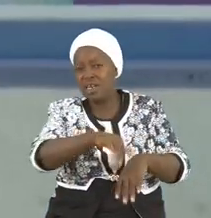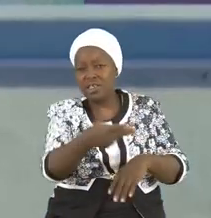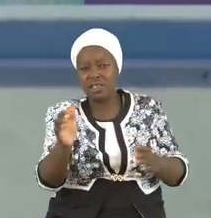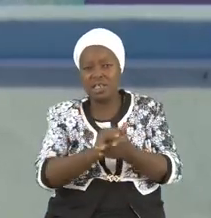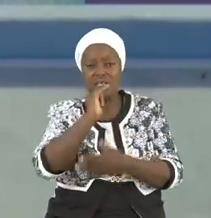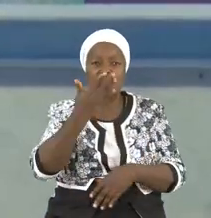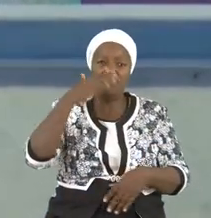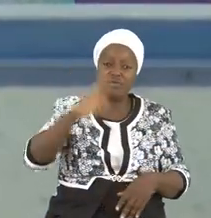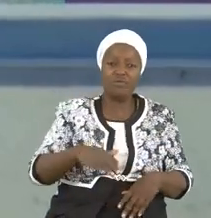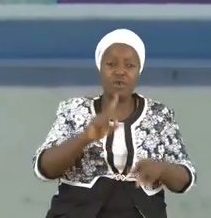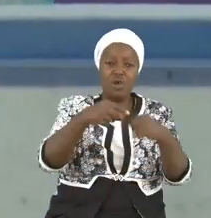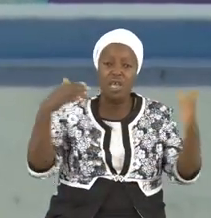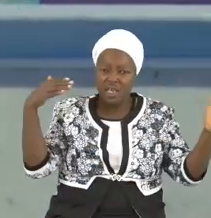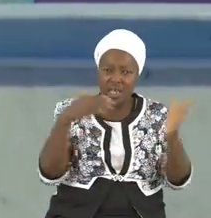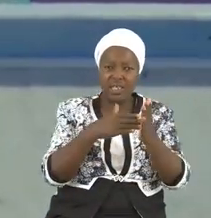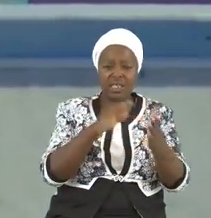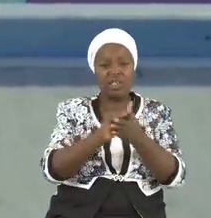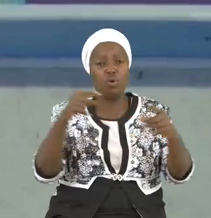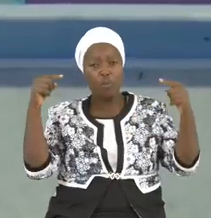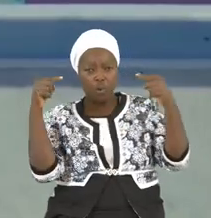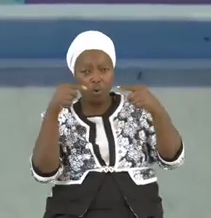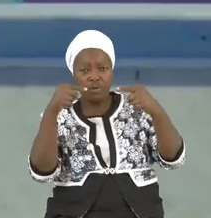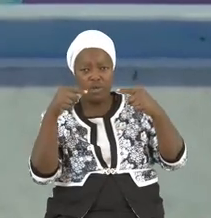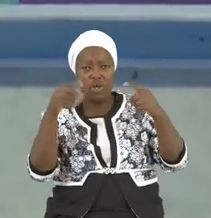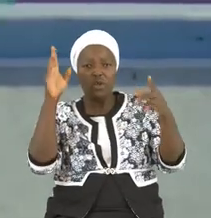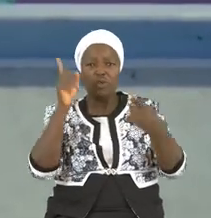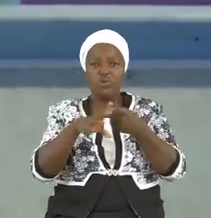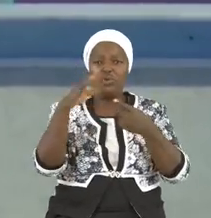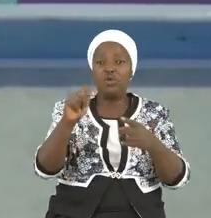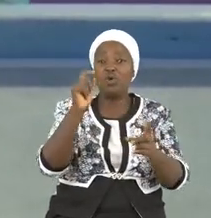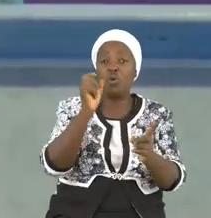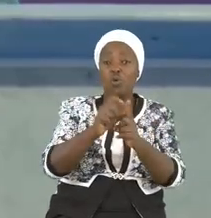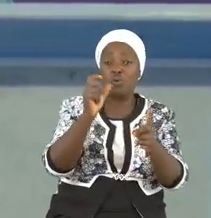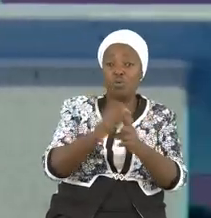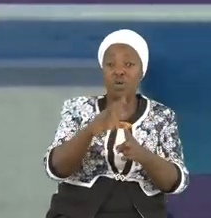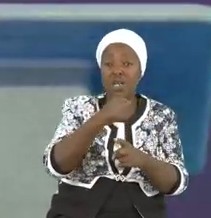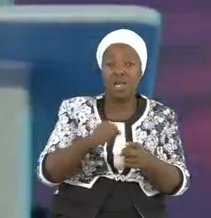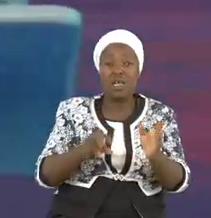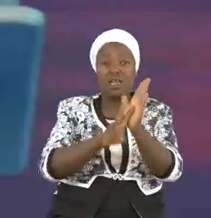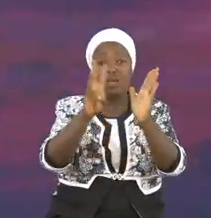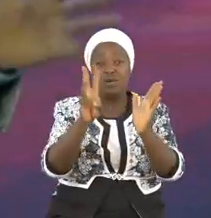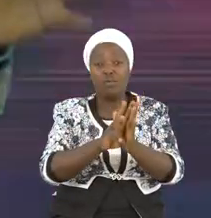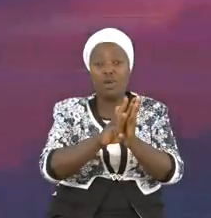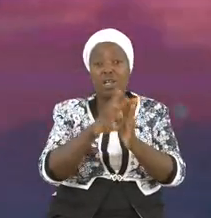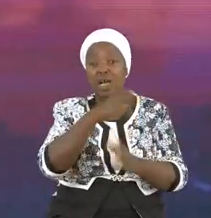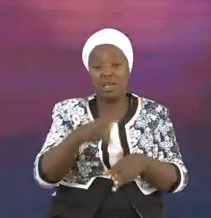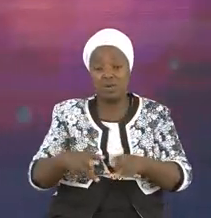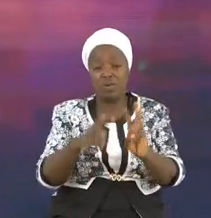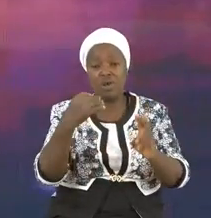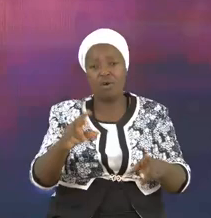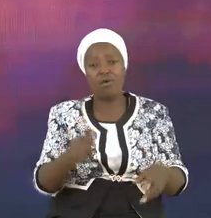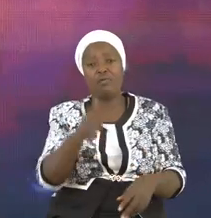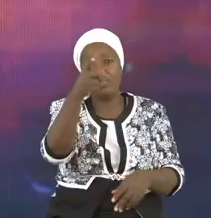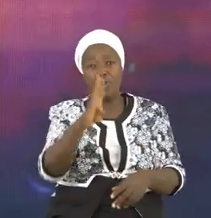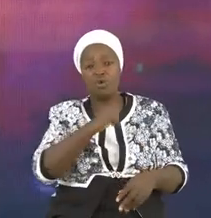contrary to the word and the will and the way of God, you empty